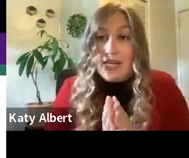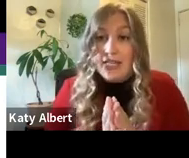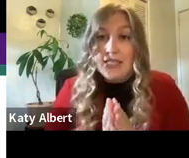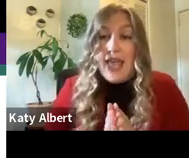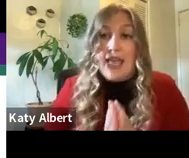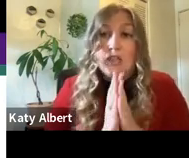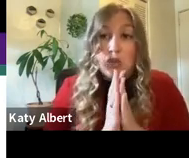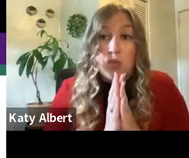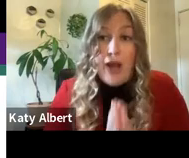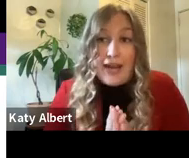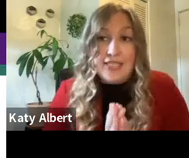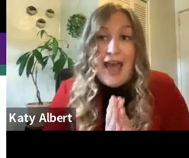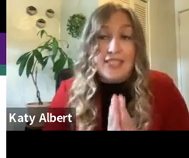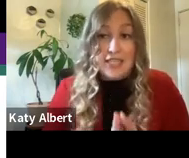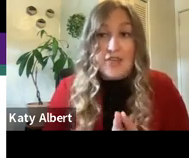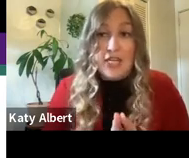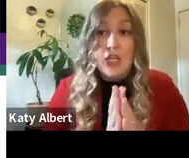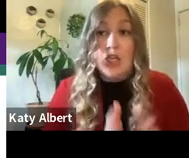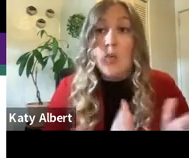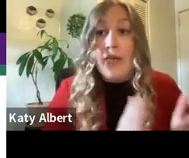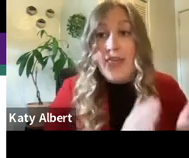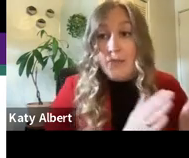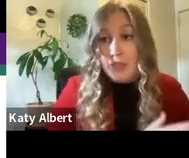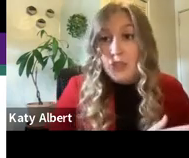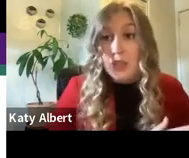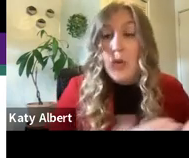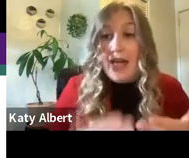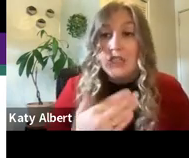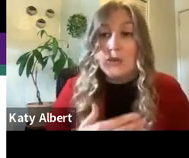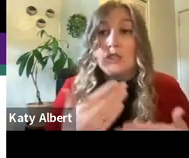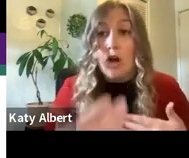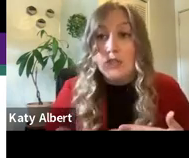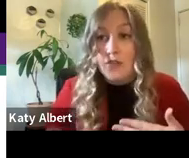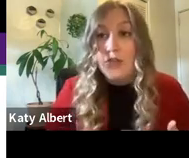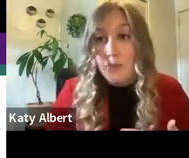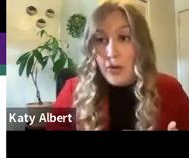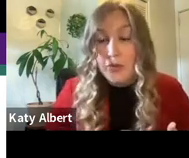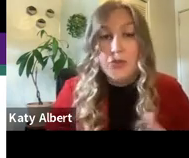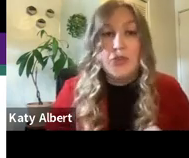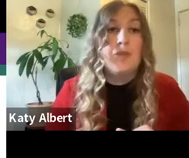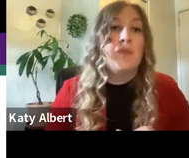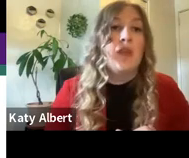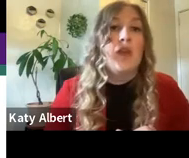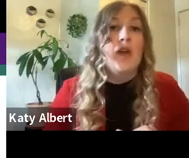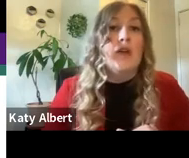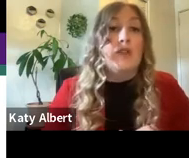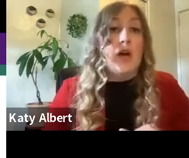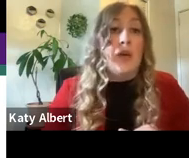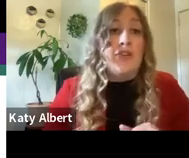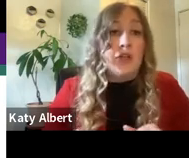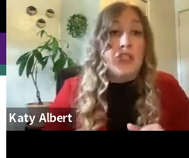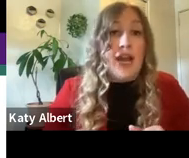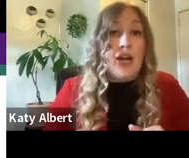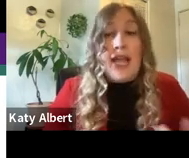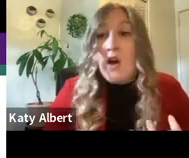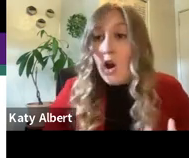your audience a direct activity you want them to do as a result of your post. So